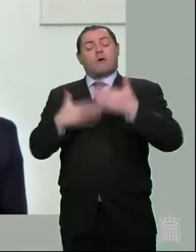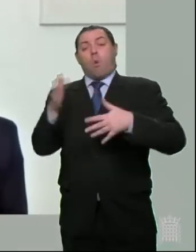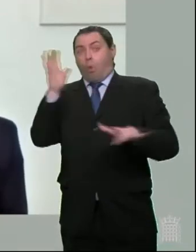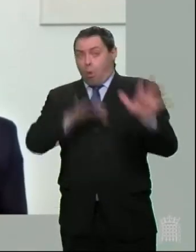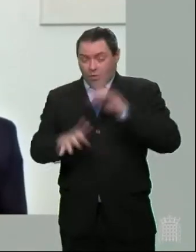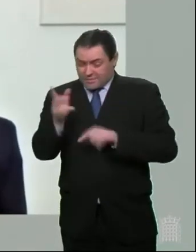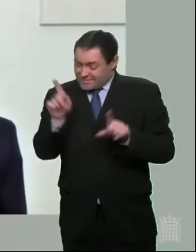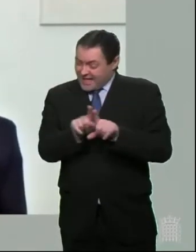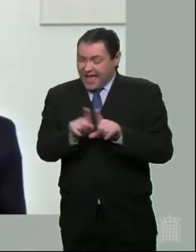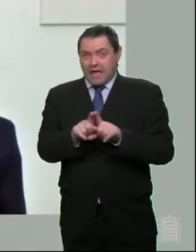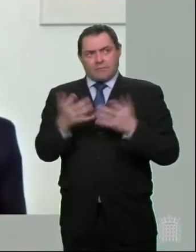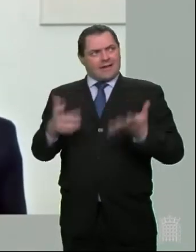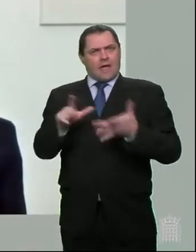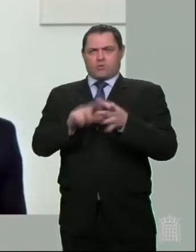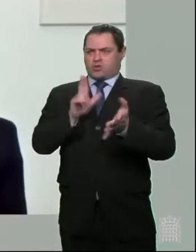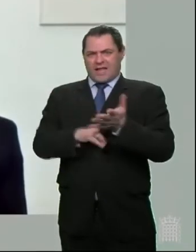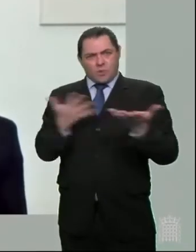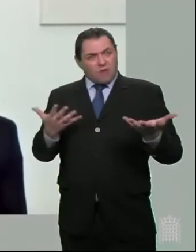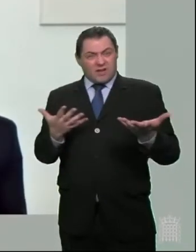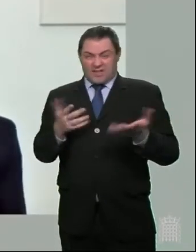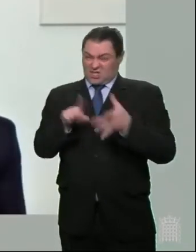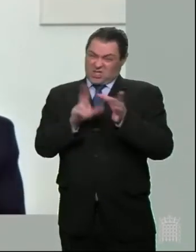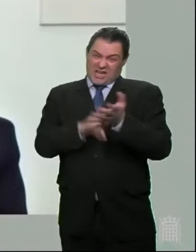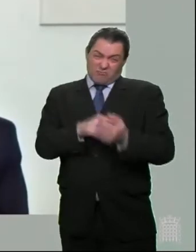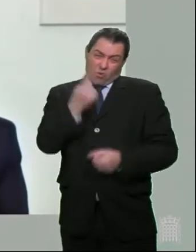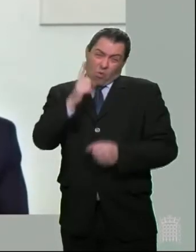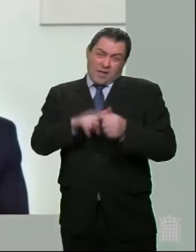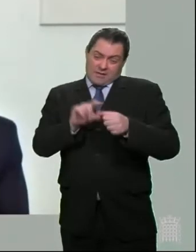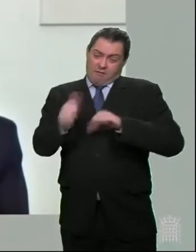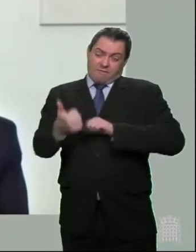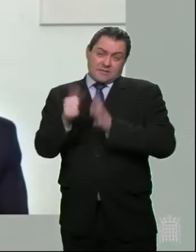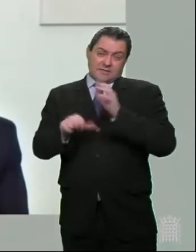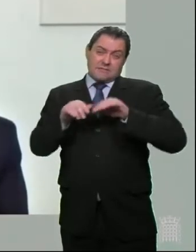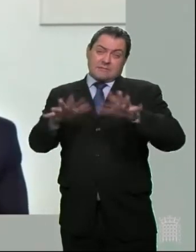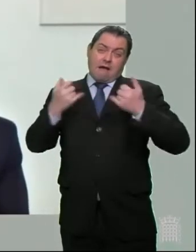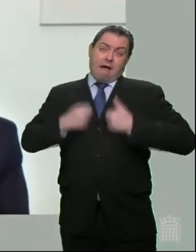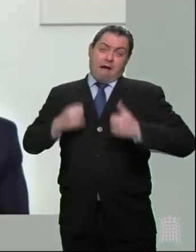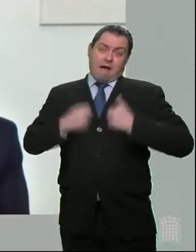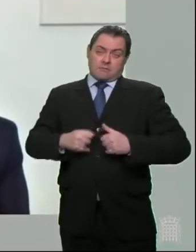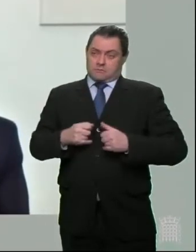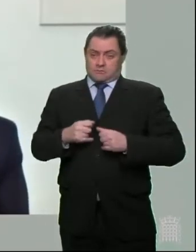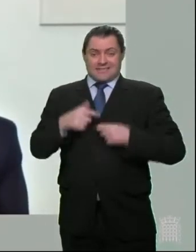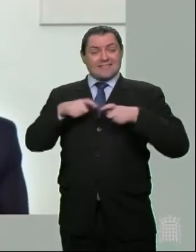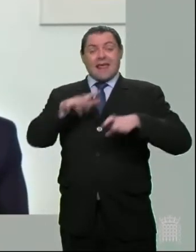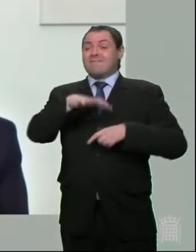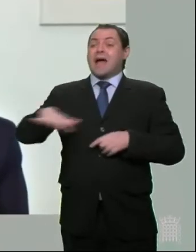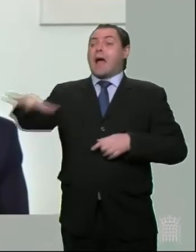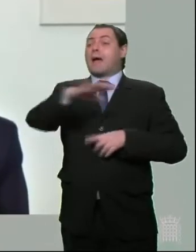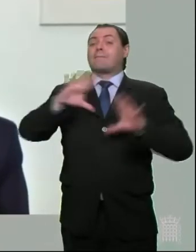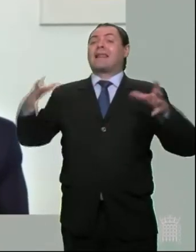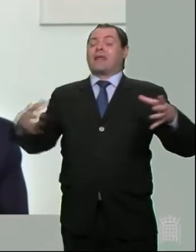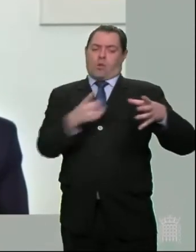end of January, the best part of a year into this pandemic, and a third of families say they don't have